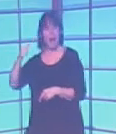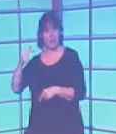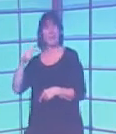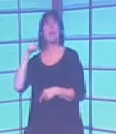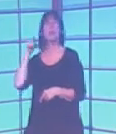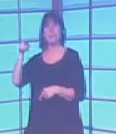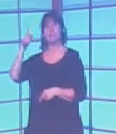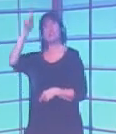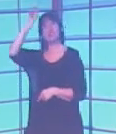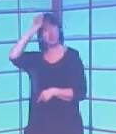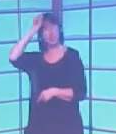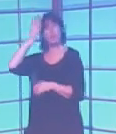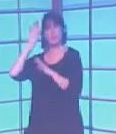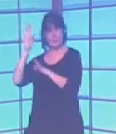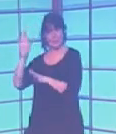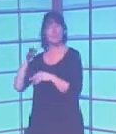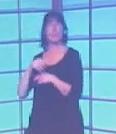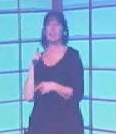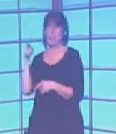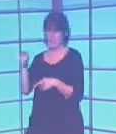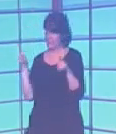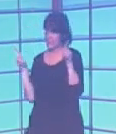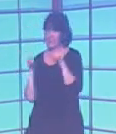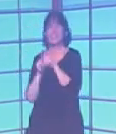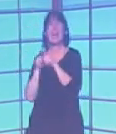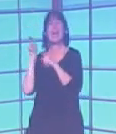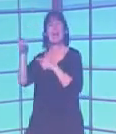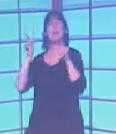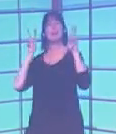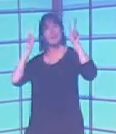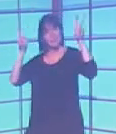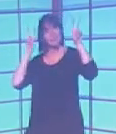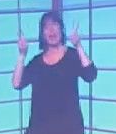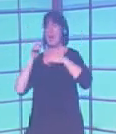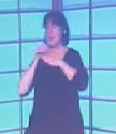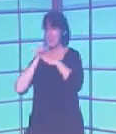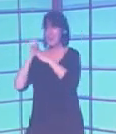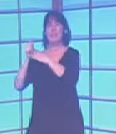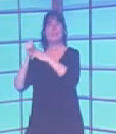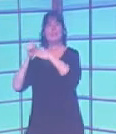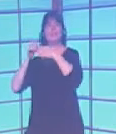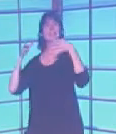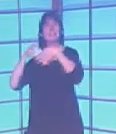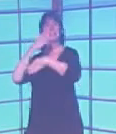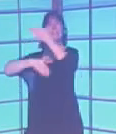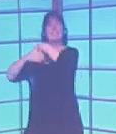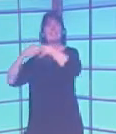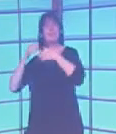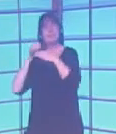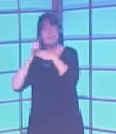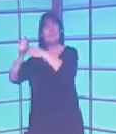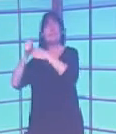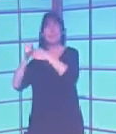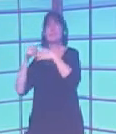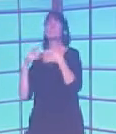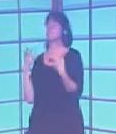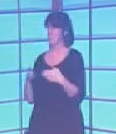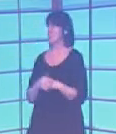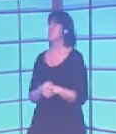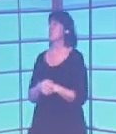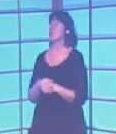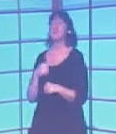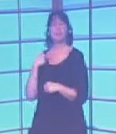in Germany, another user-led organisation that has been doing tremendous work for a long time. Without any